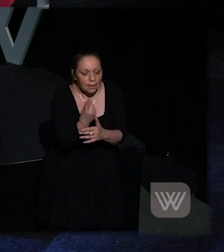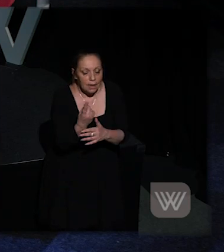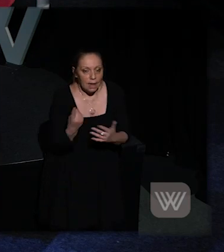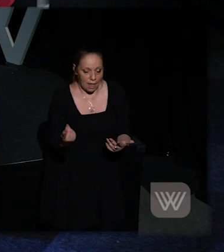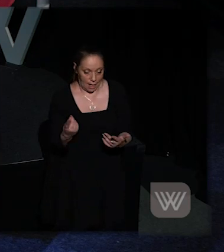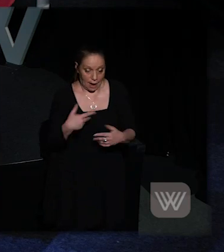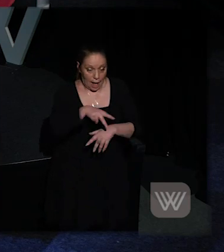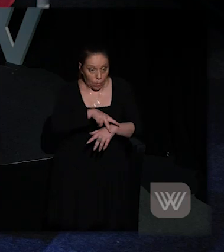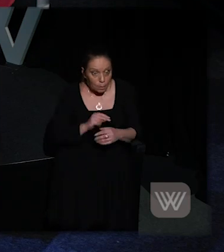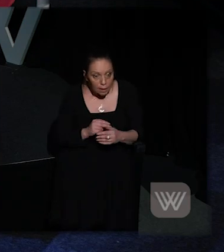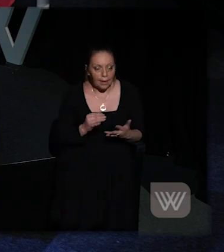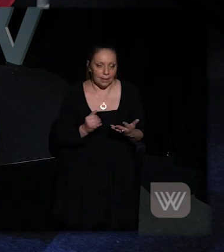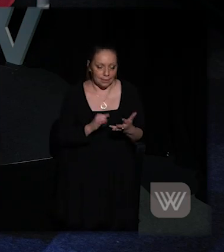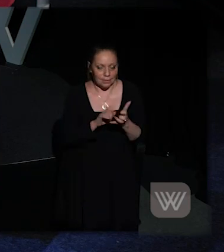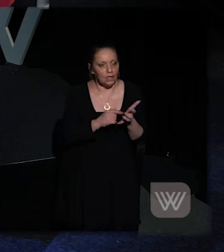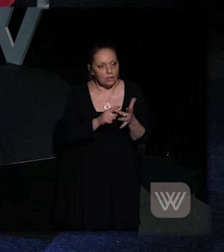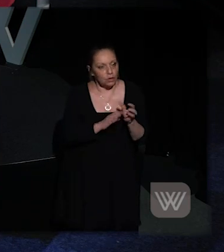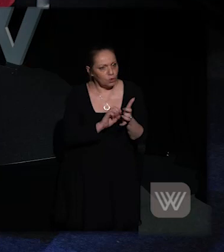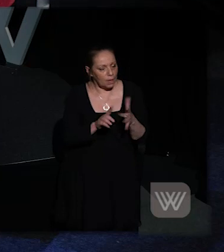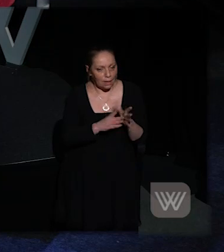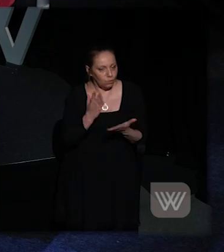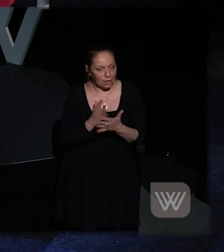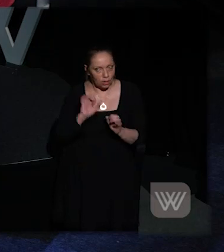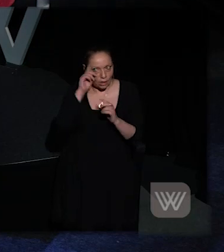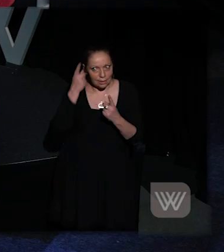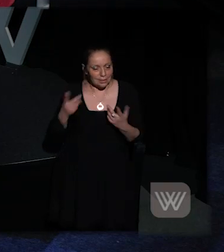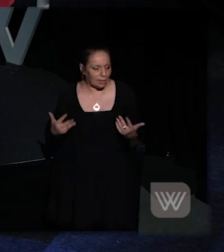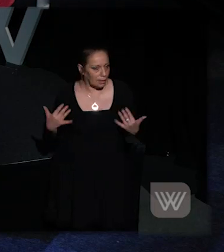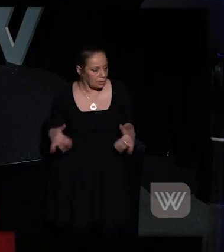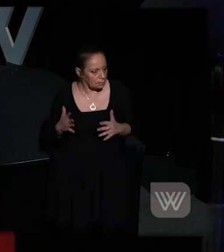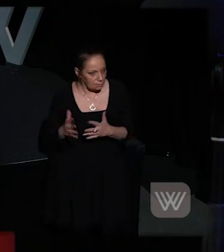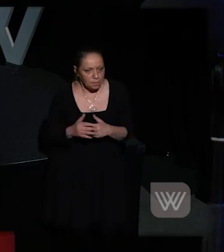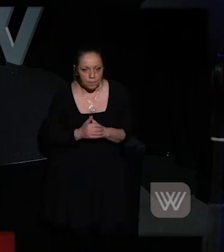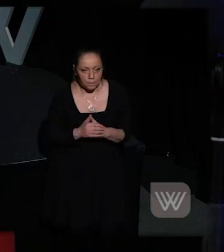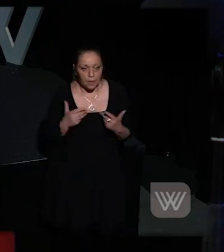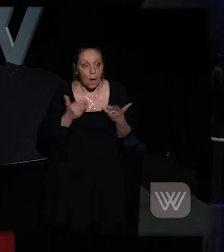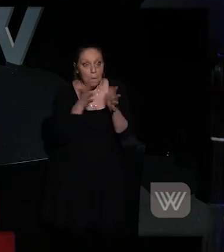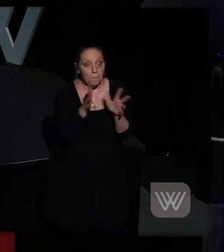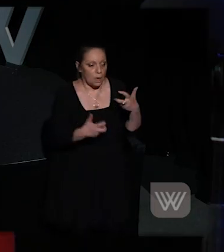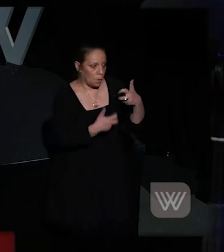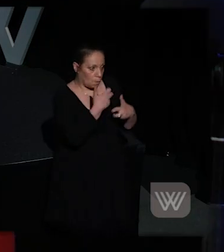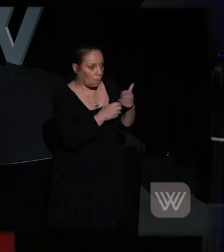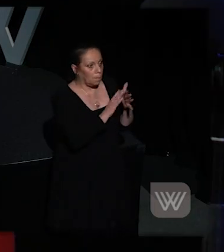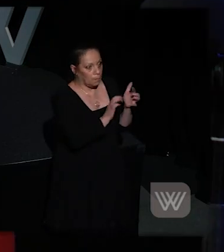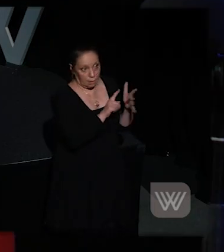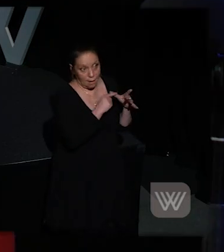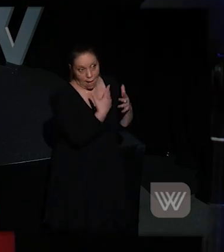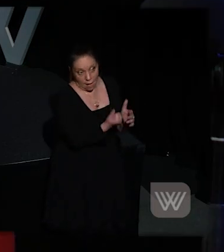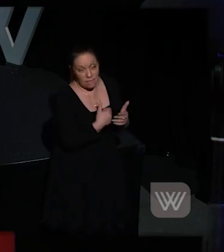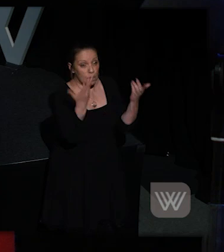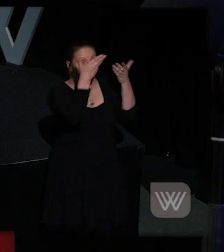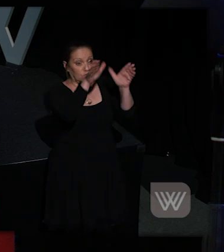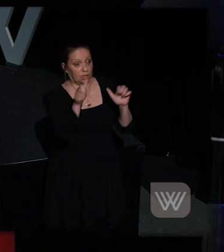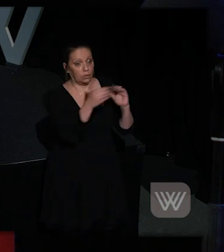society and by the police and by the social media companies is profound. There's a broad problem in the media, and I think more generally